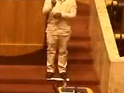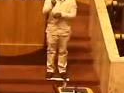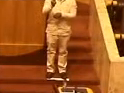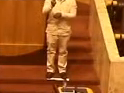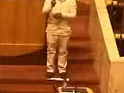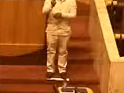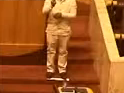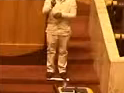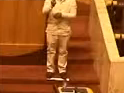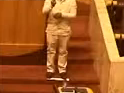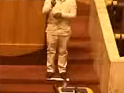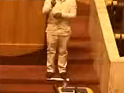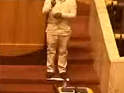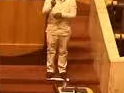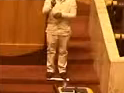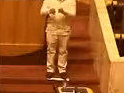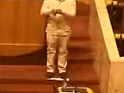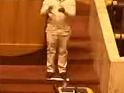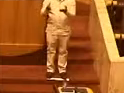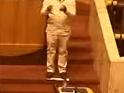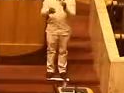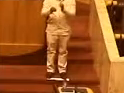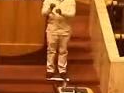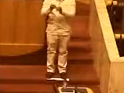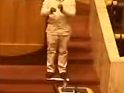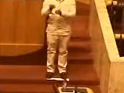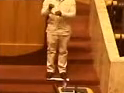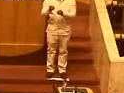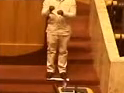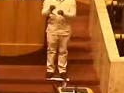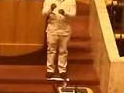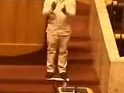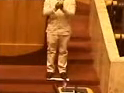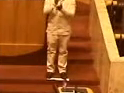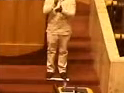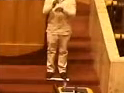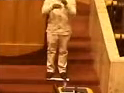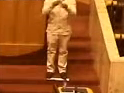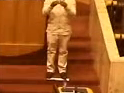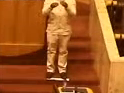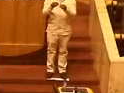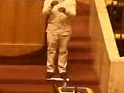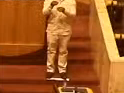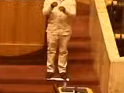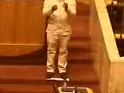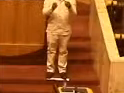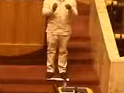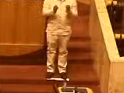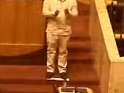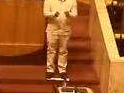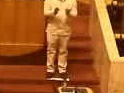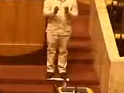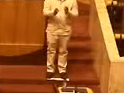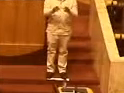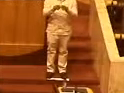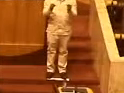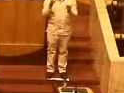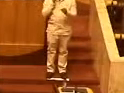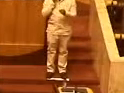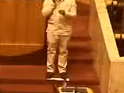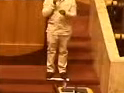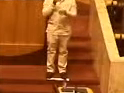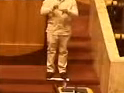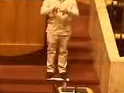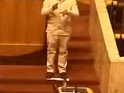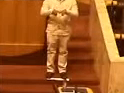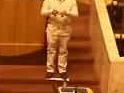66,021,000, which has created 17 work opportunity. It was completed in February and will